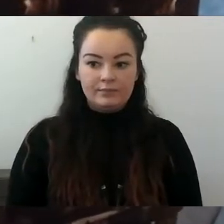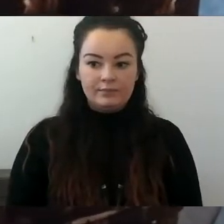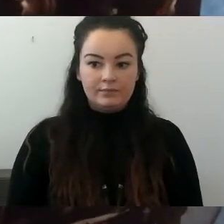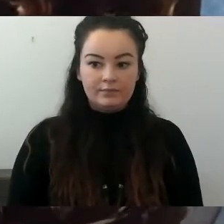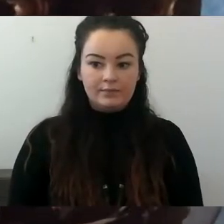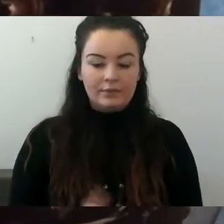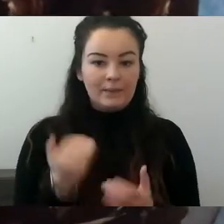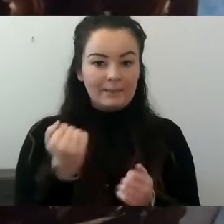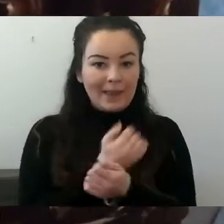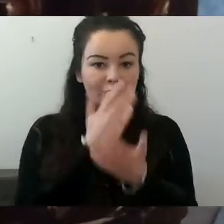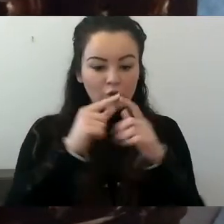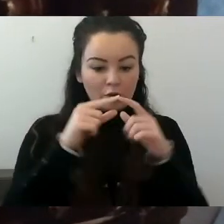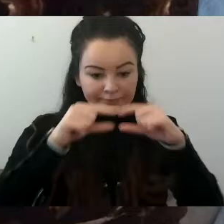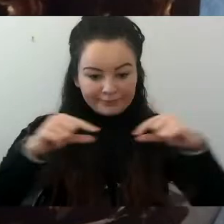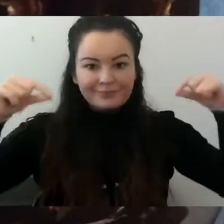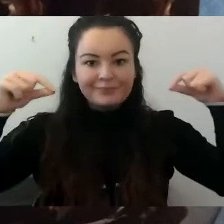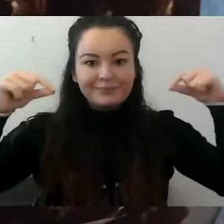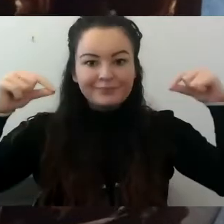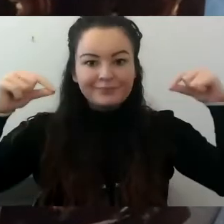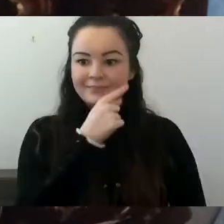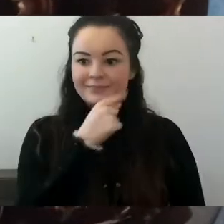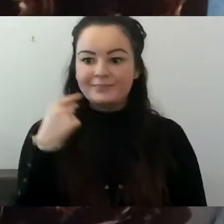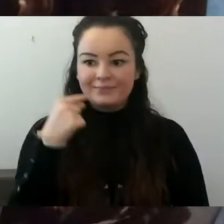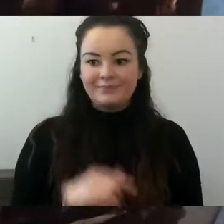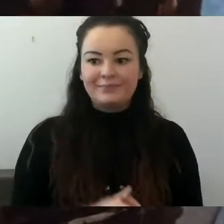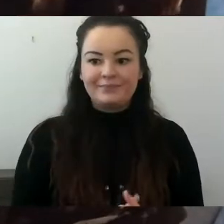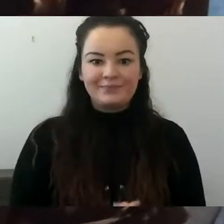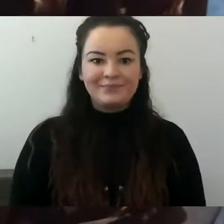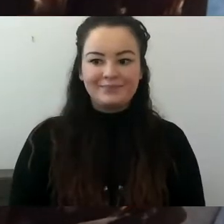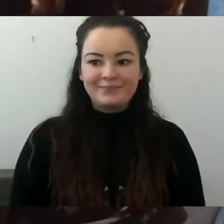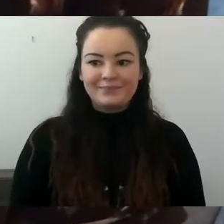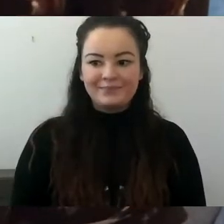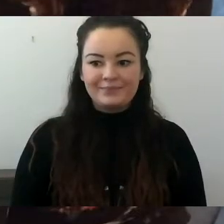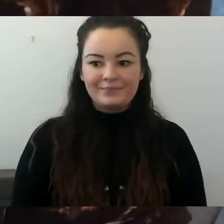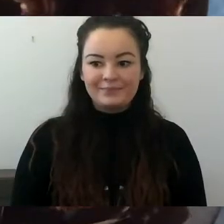paint with some glue rather. I'm going to do